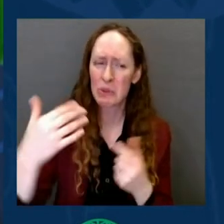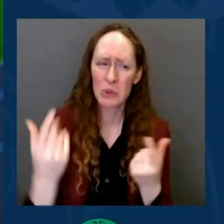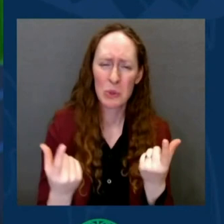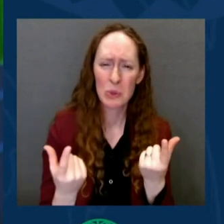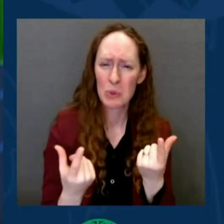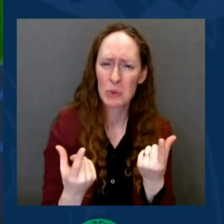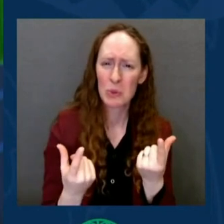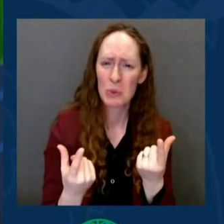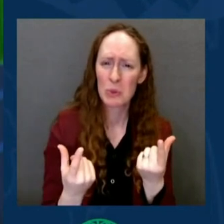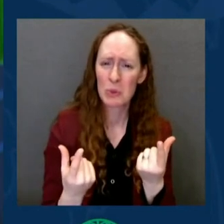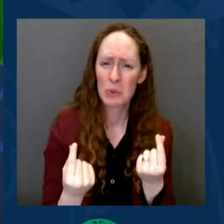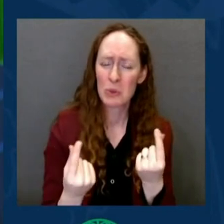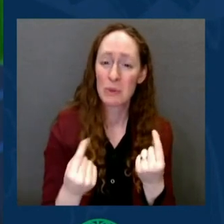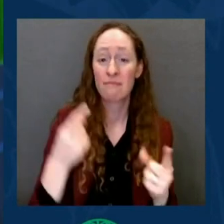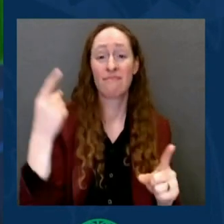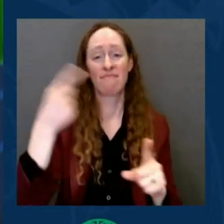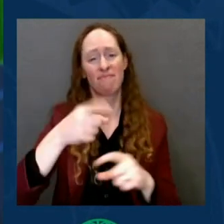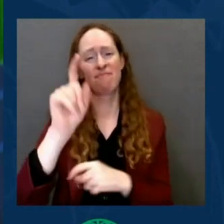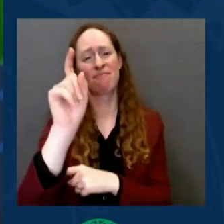million